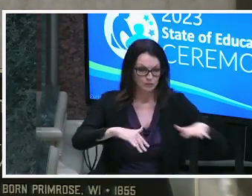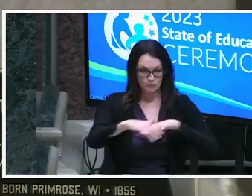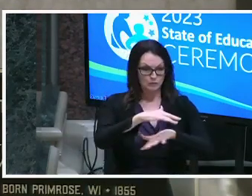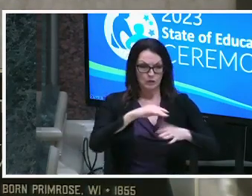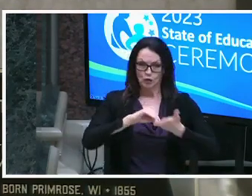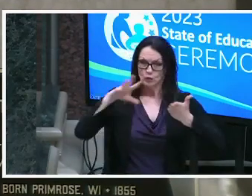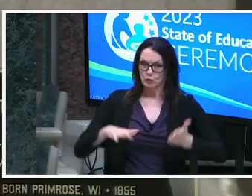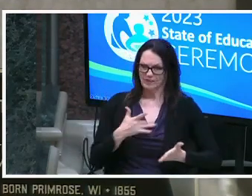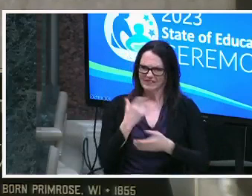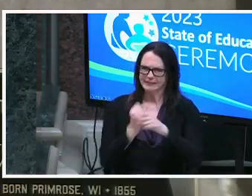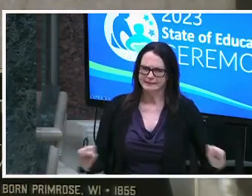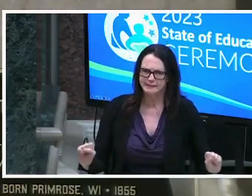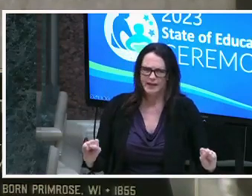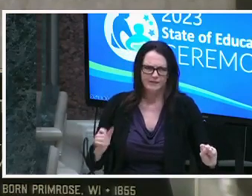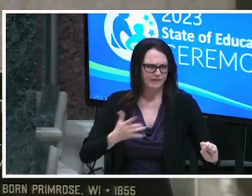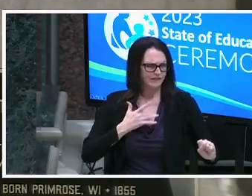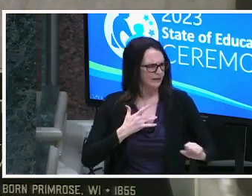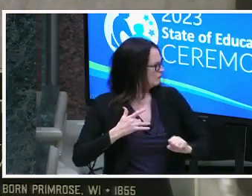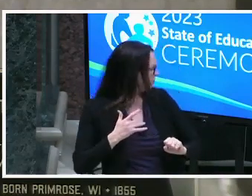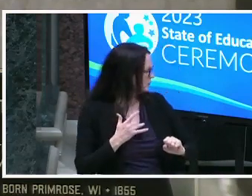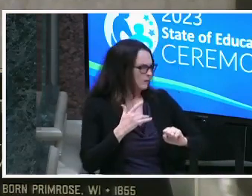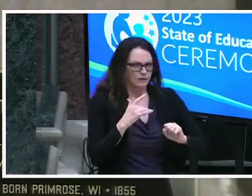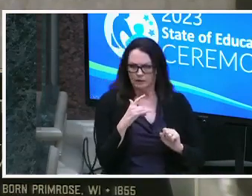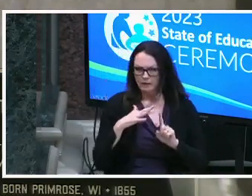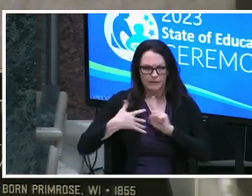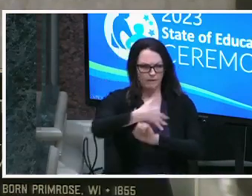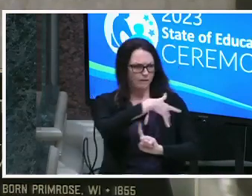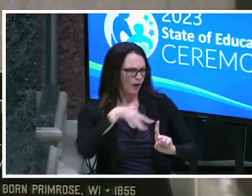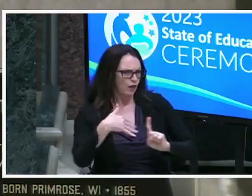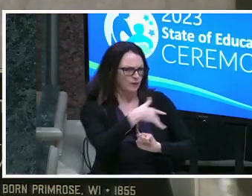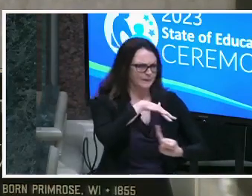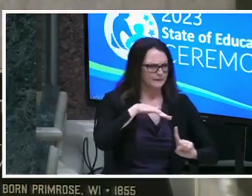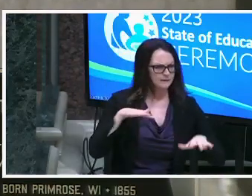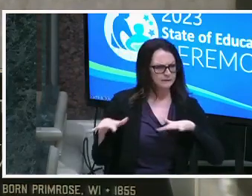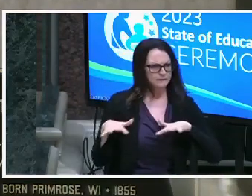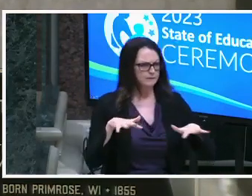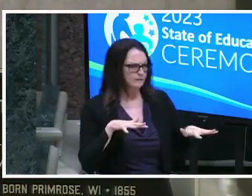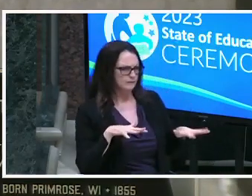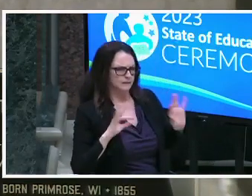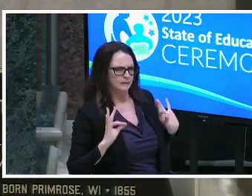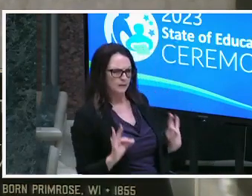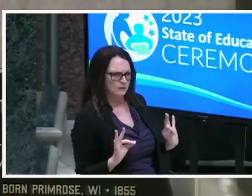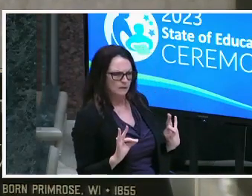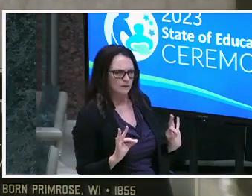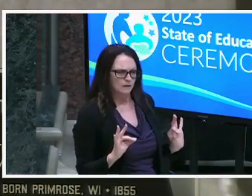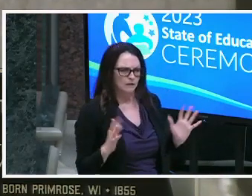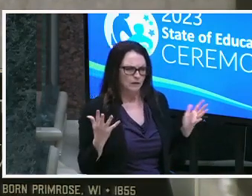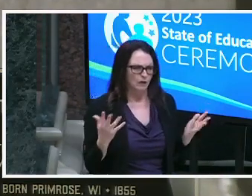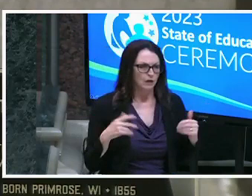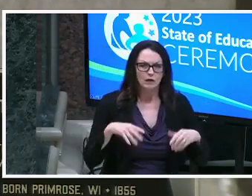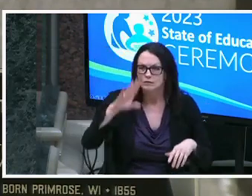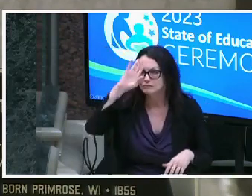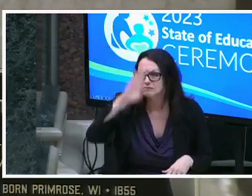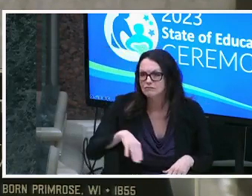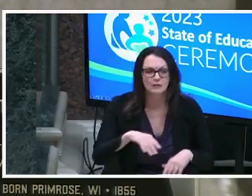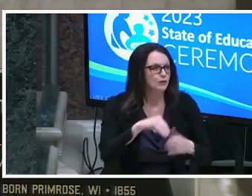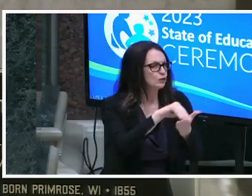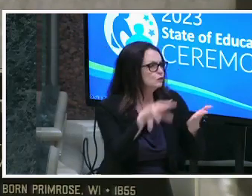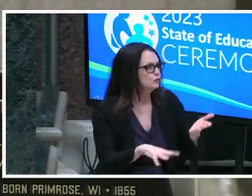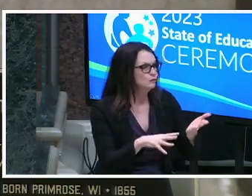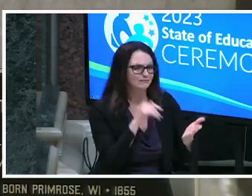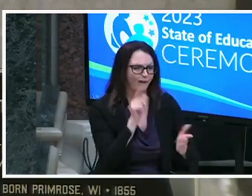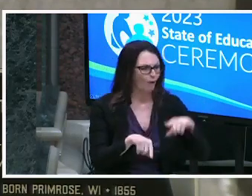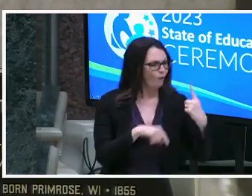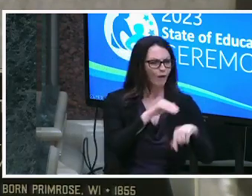and especially for the students I work with, multilingual students, many of whom are new to this country